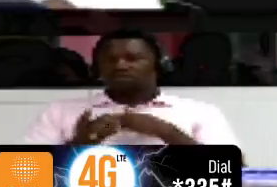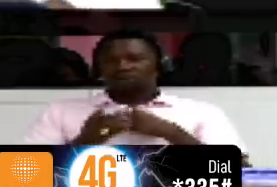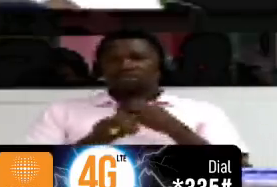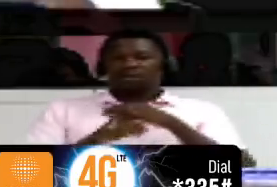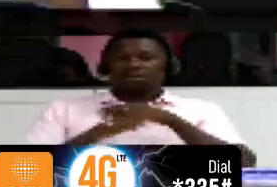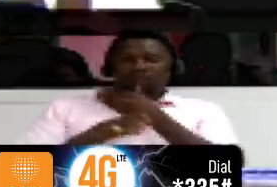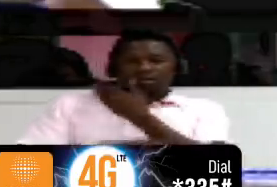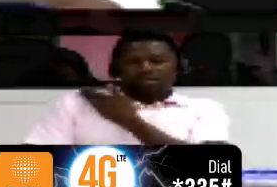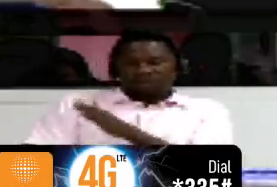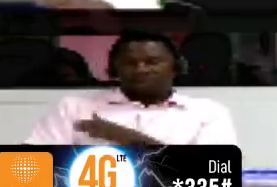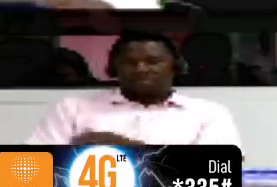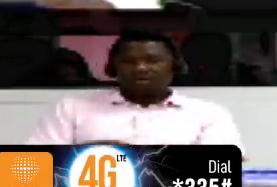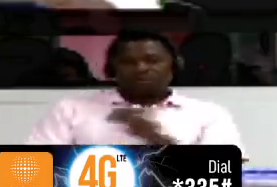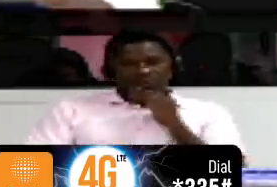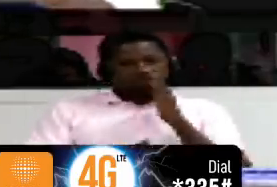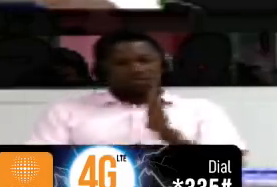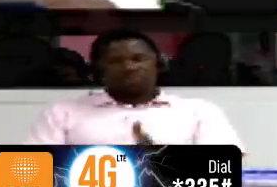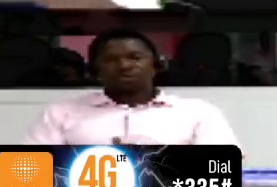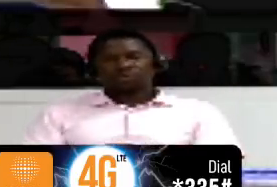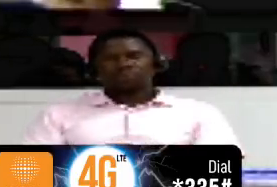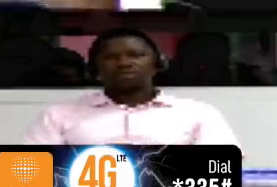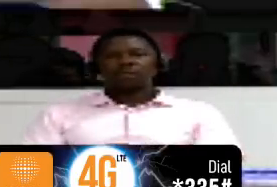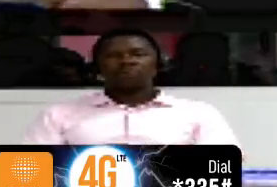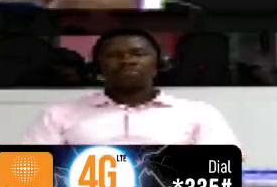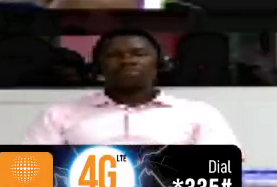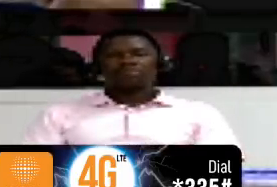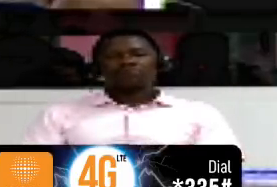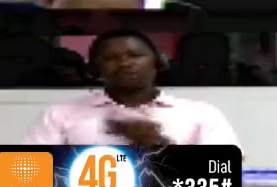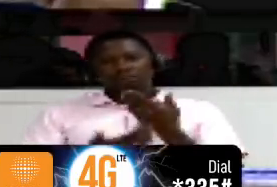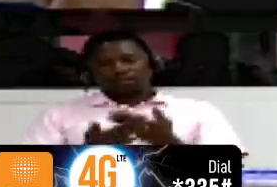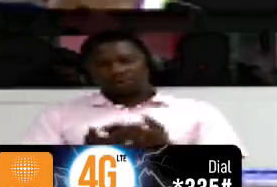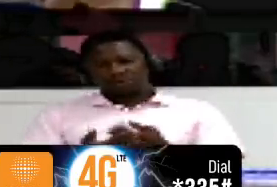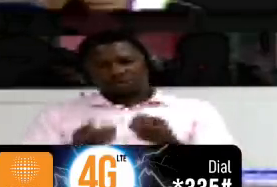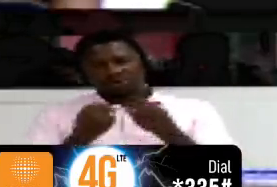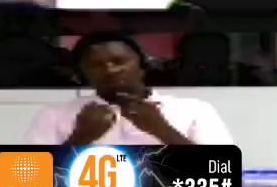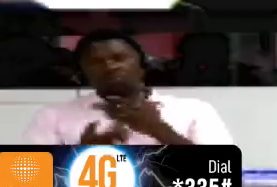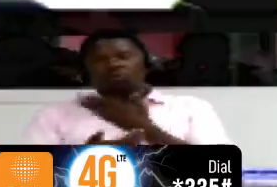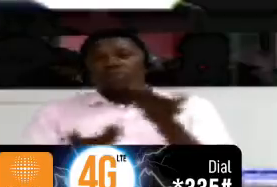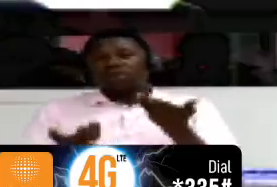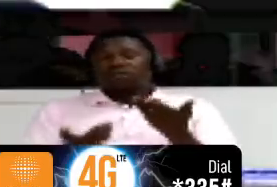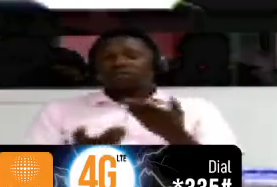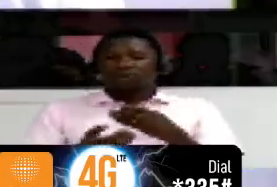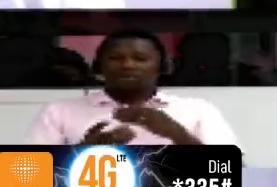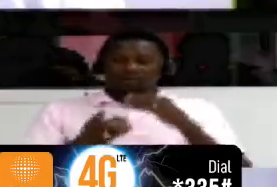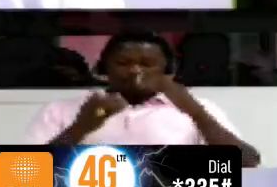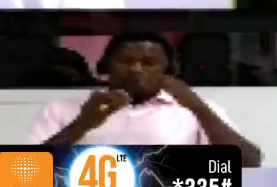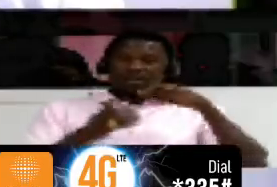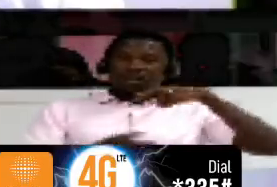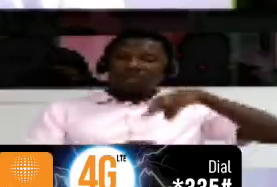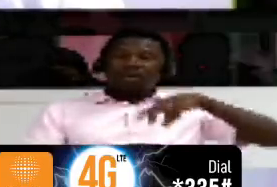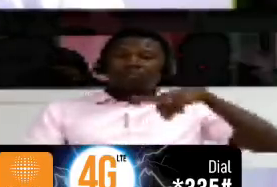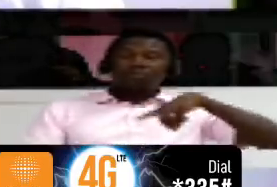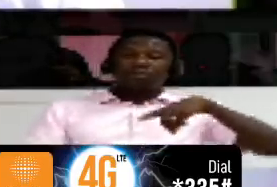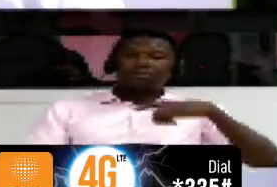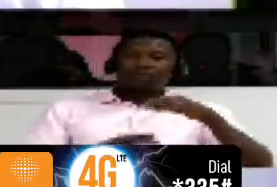quite honest. So tell us, please tell us where the military police took you. They took me